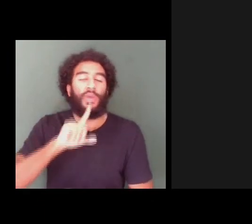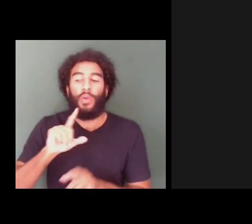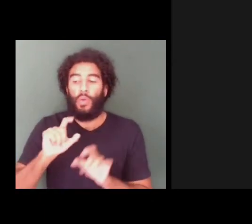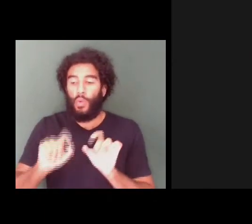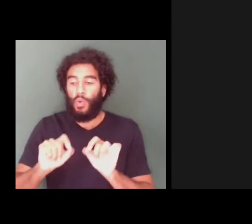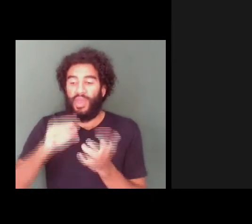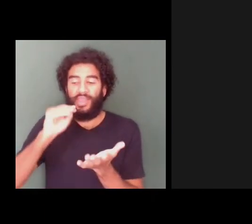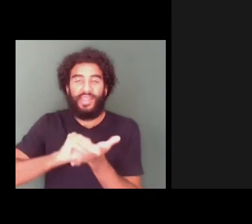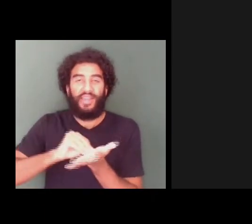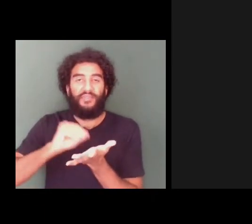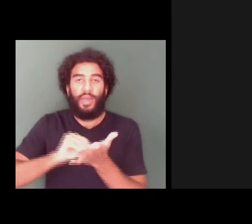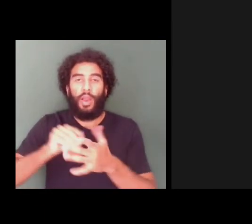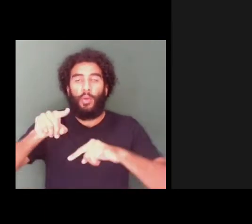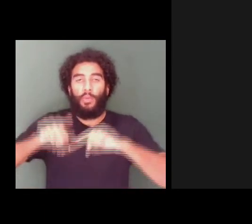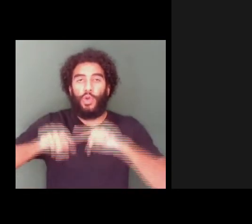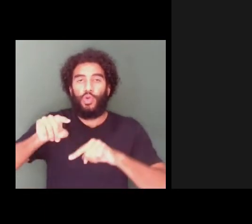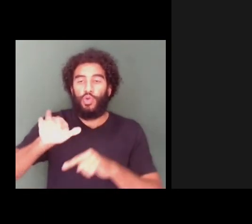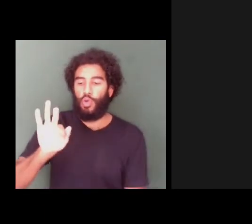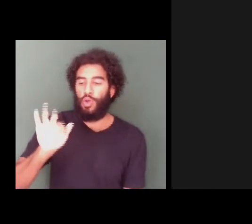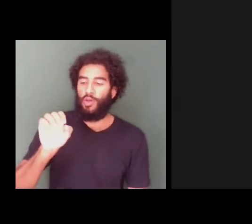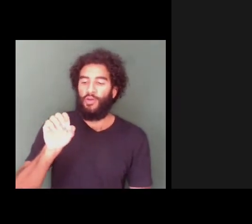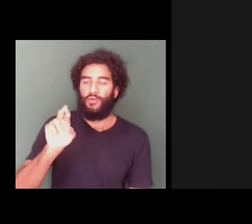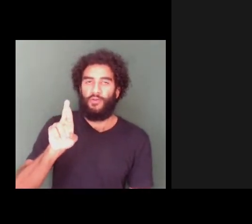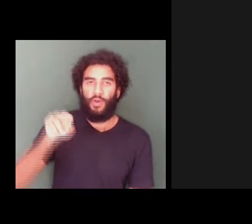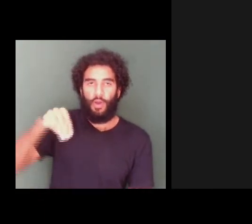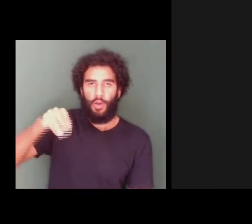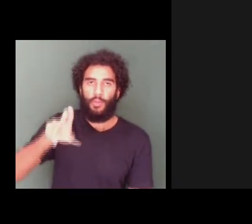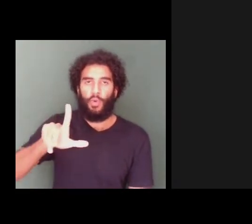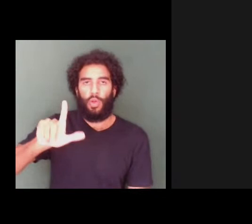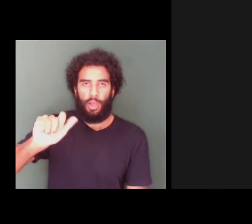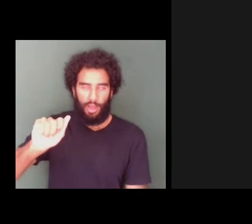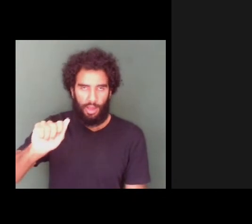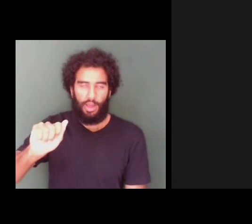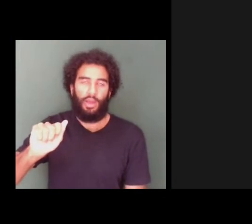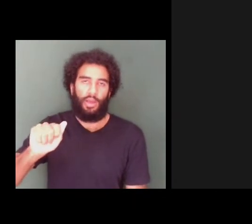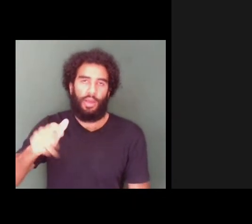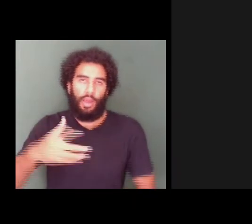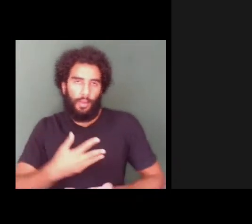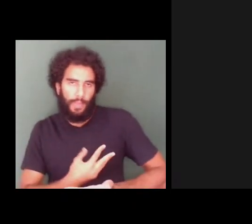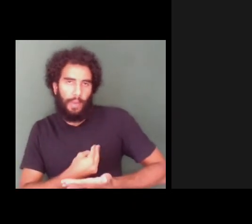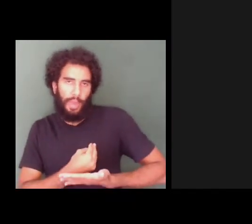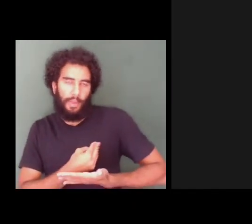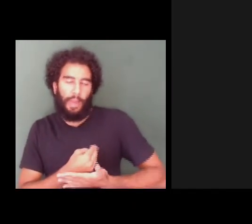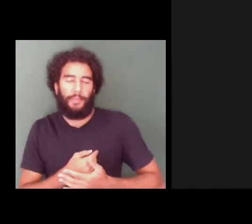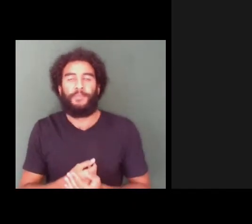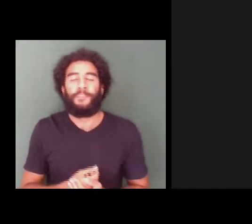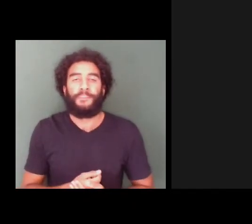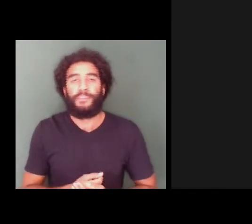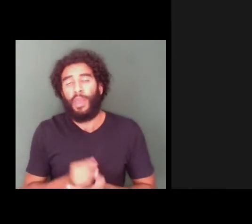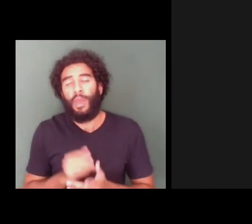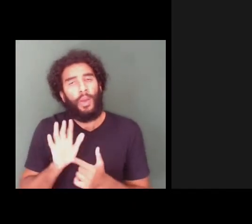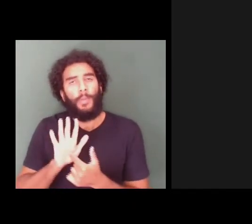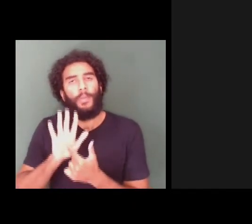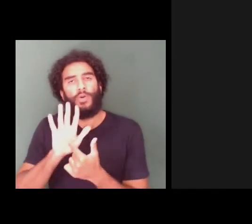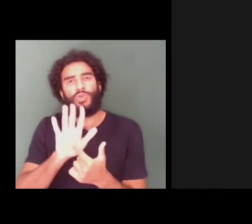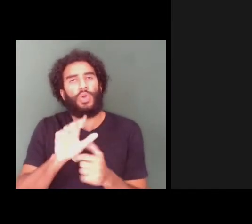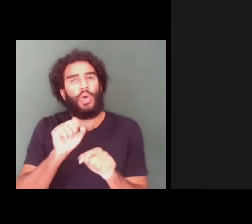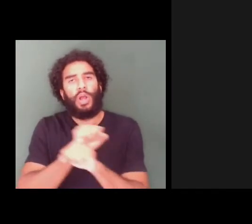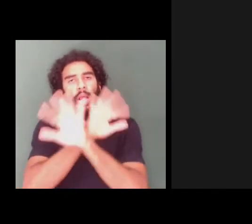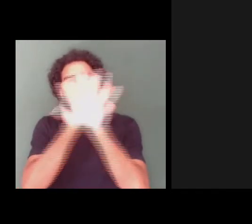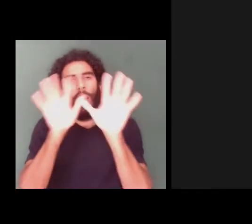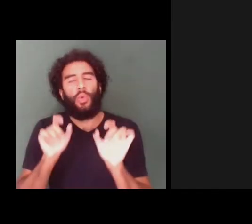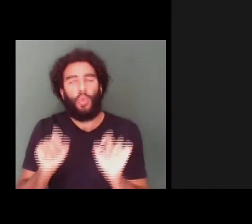in the United States with this lack of formula for breast milk,